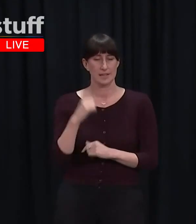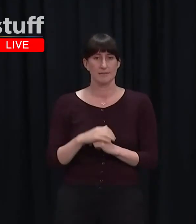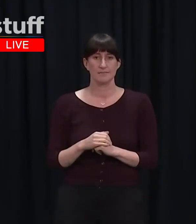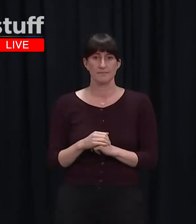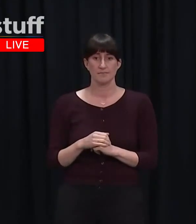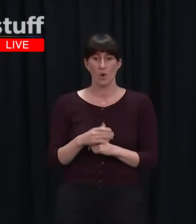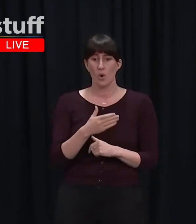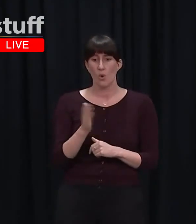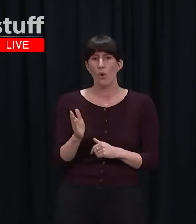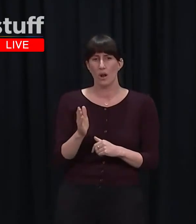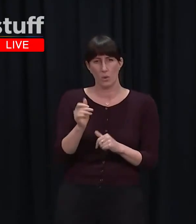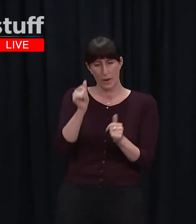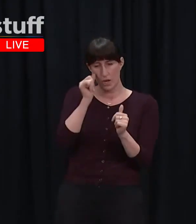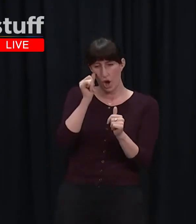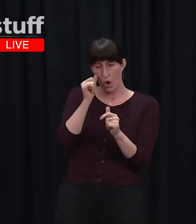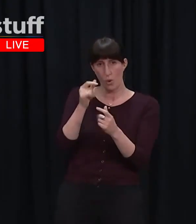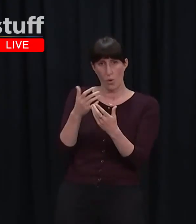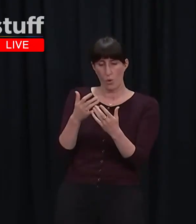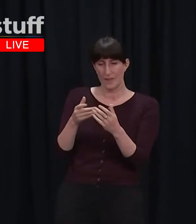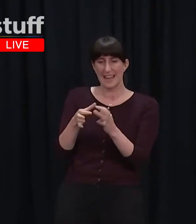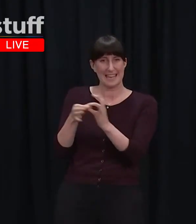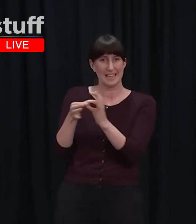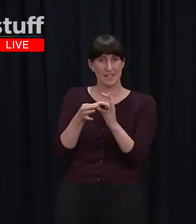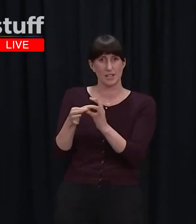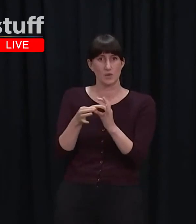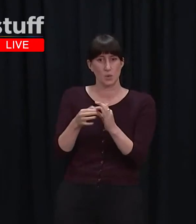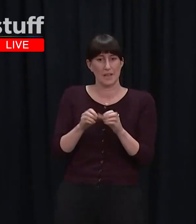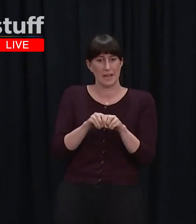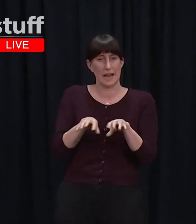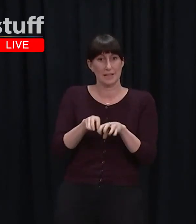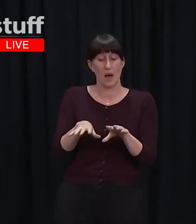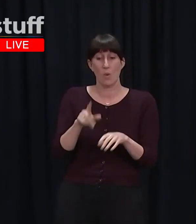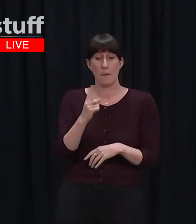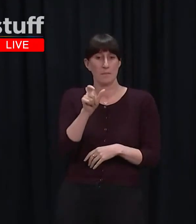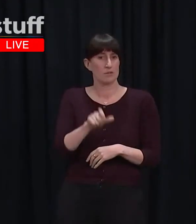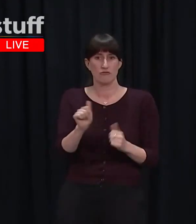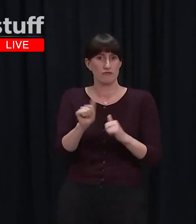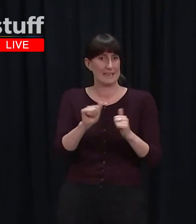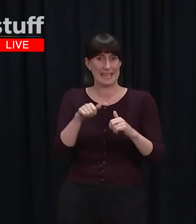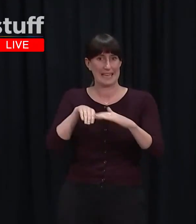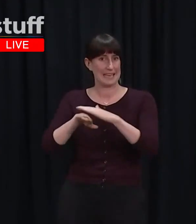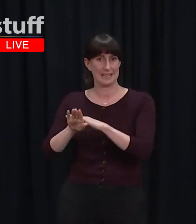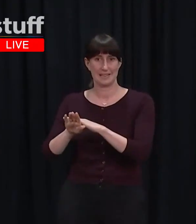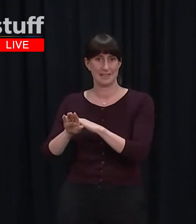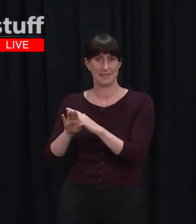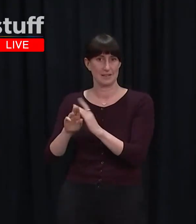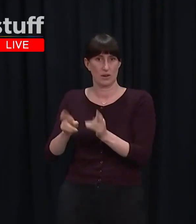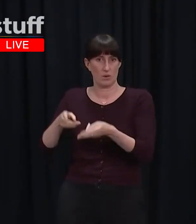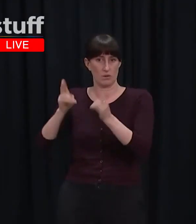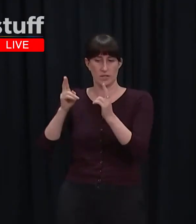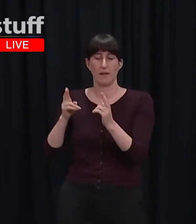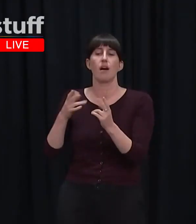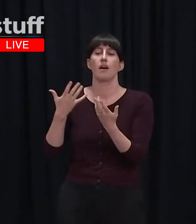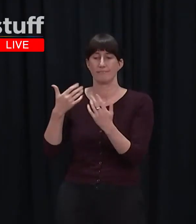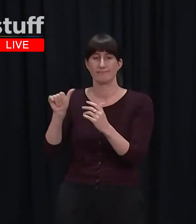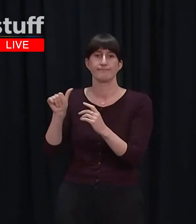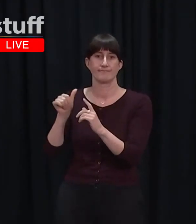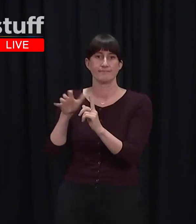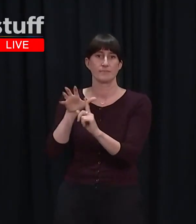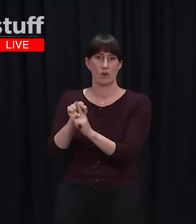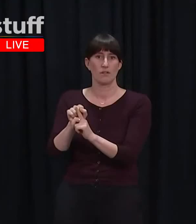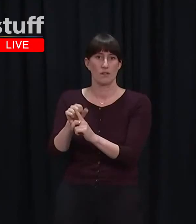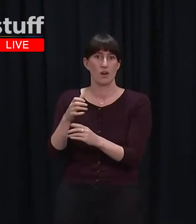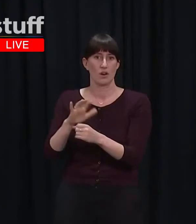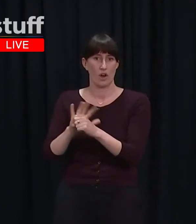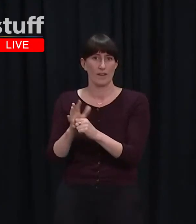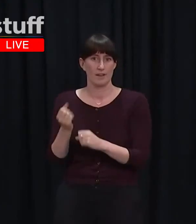of existing cases, and one of them was already in the quarantine facility, but has returned a positive test.